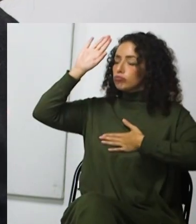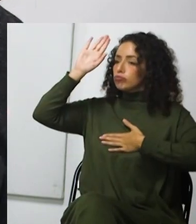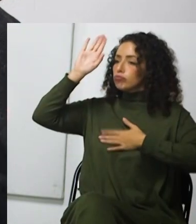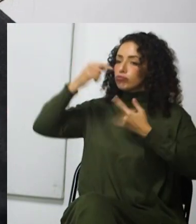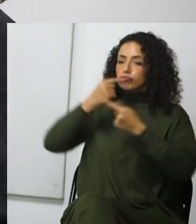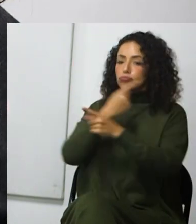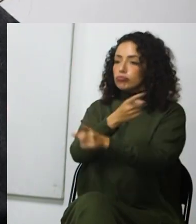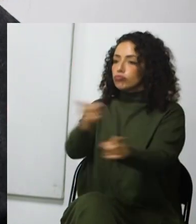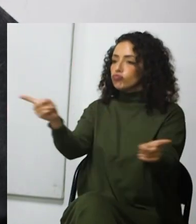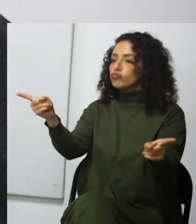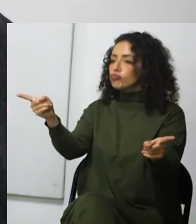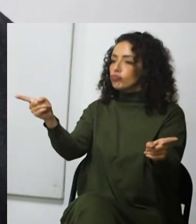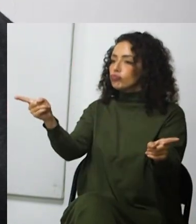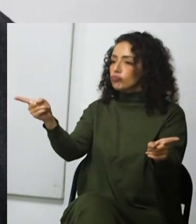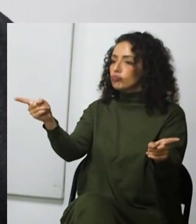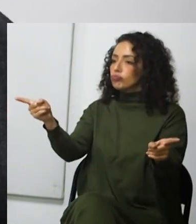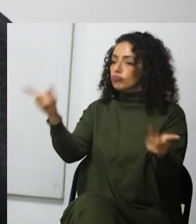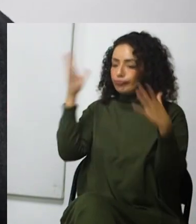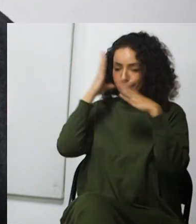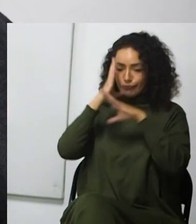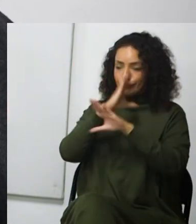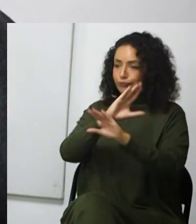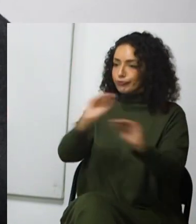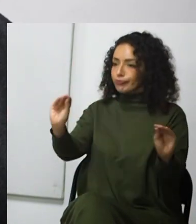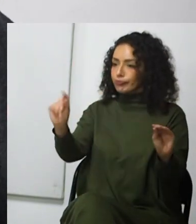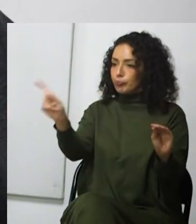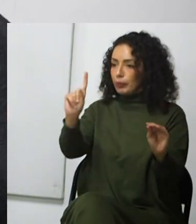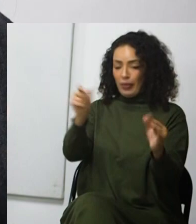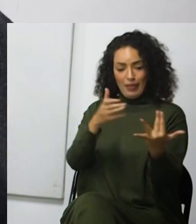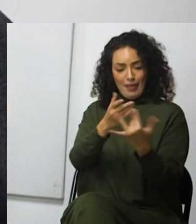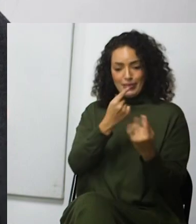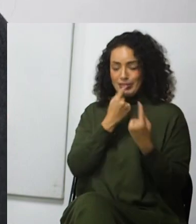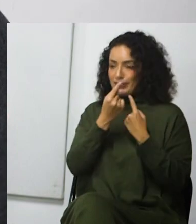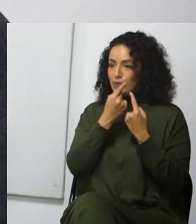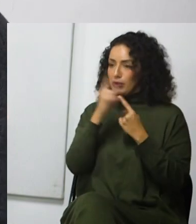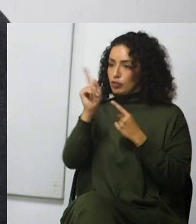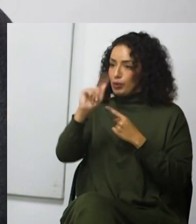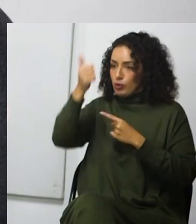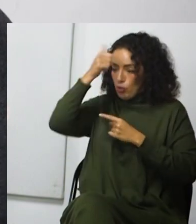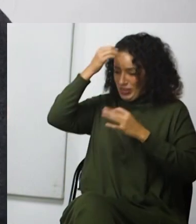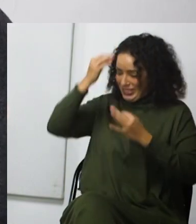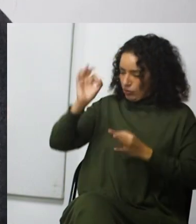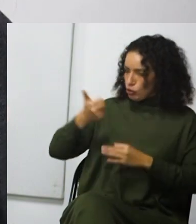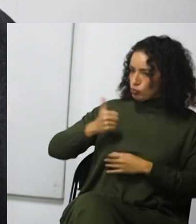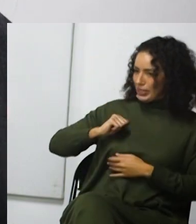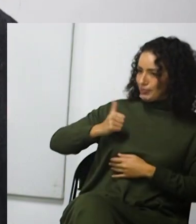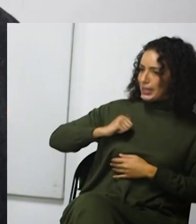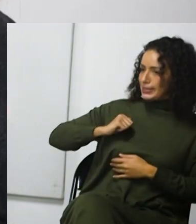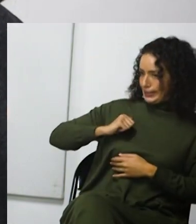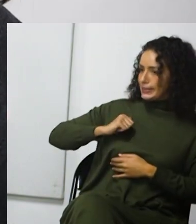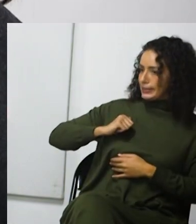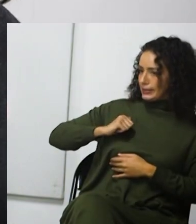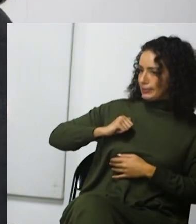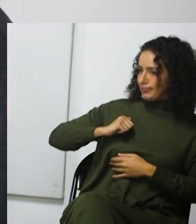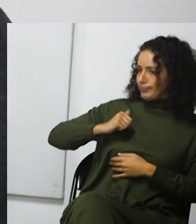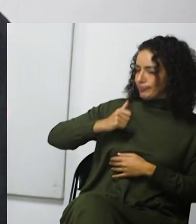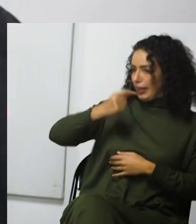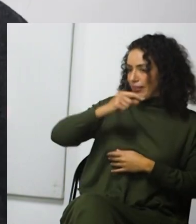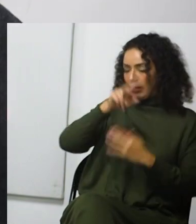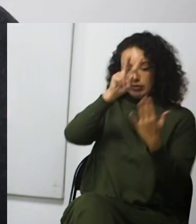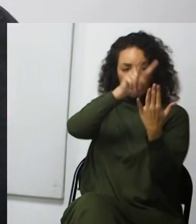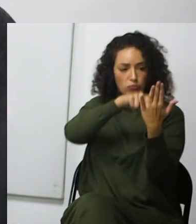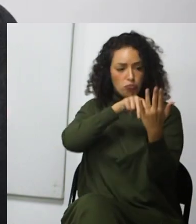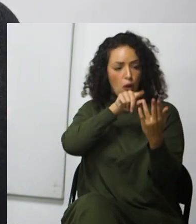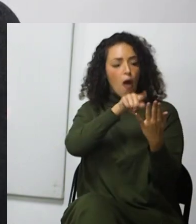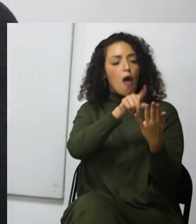then just including that in your access info so that people know what to expect when they come and can make mindful decisions about what they're